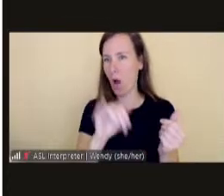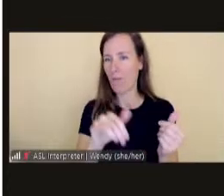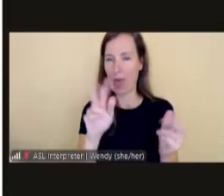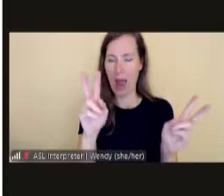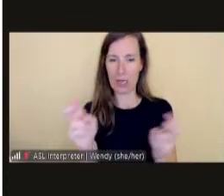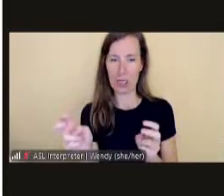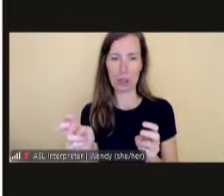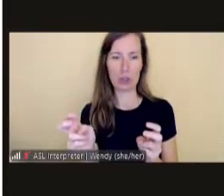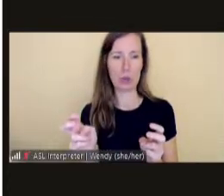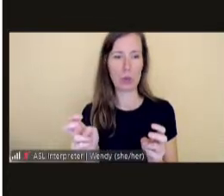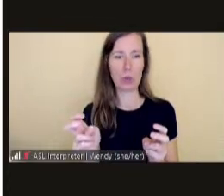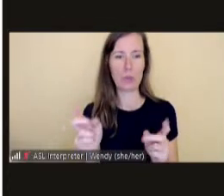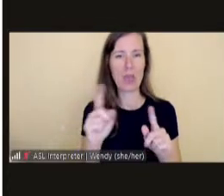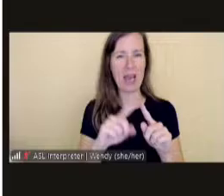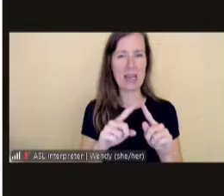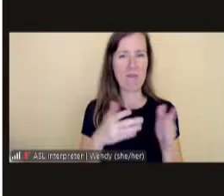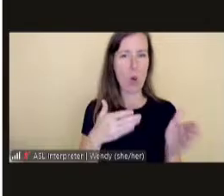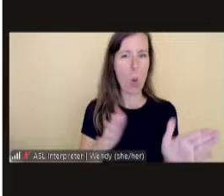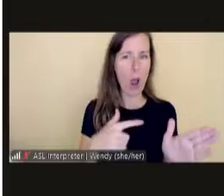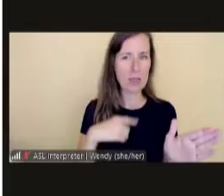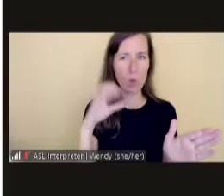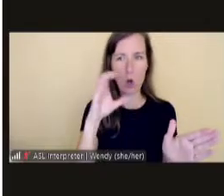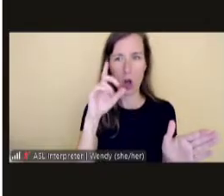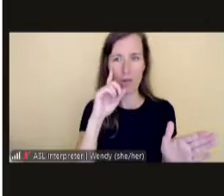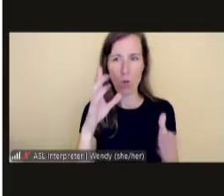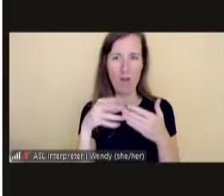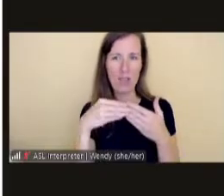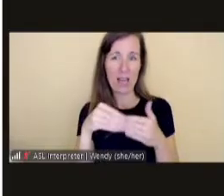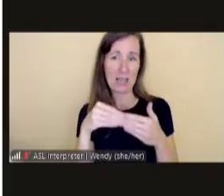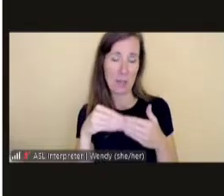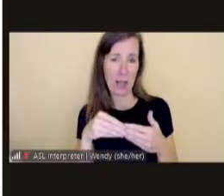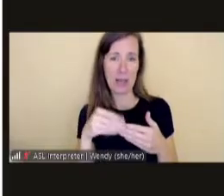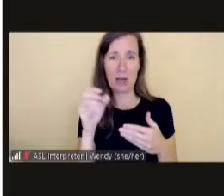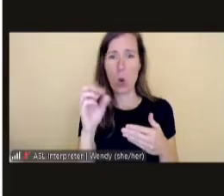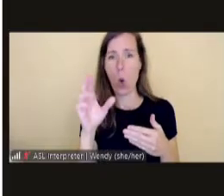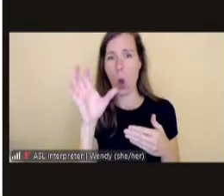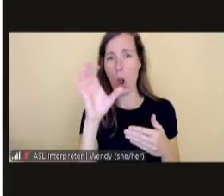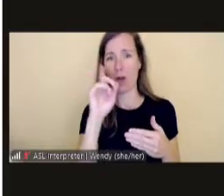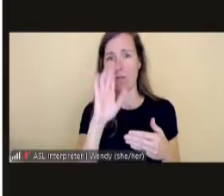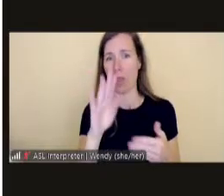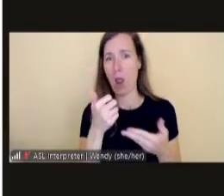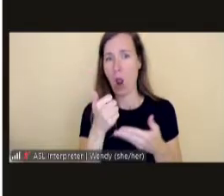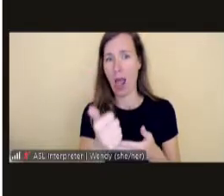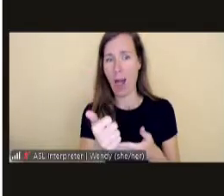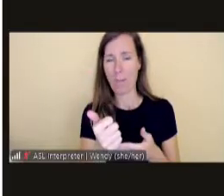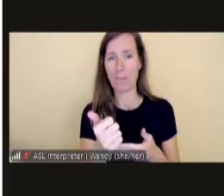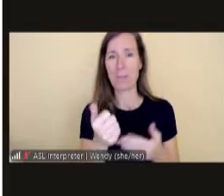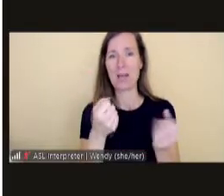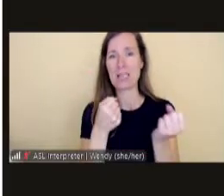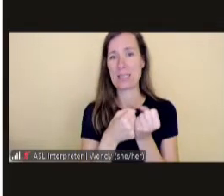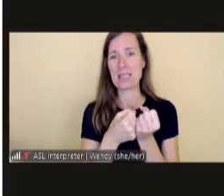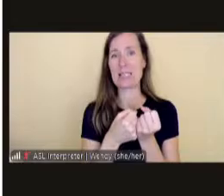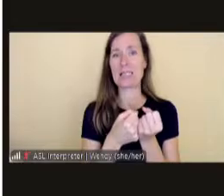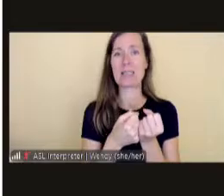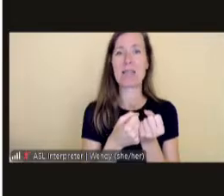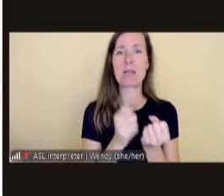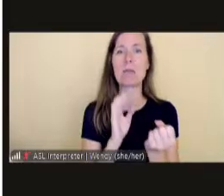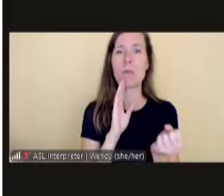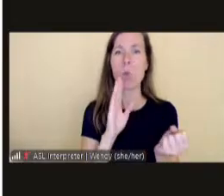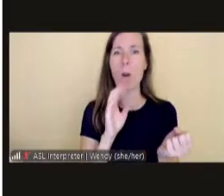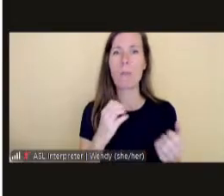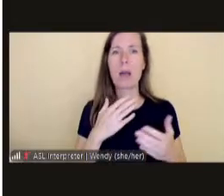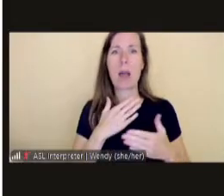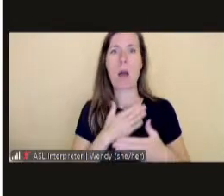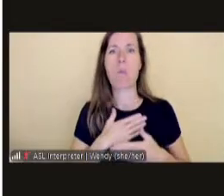ways, and we're looking for flexibility with them. We're looking for their help and assistance, and it would be greatly appreciated to